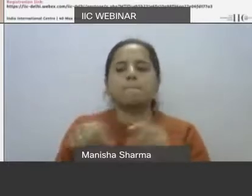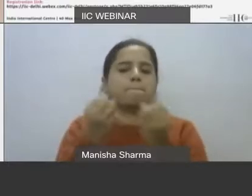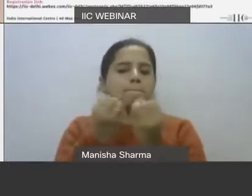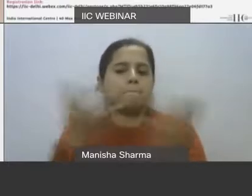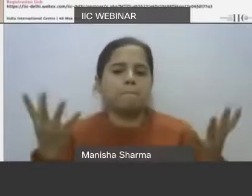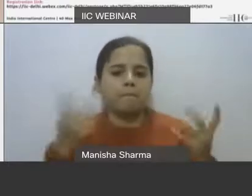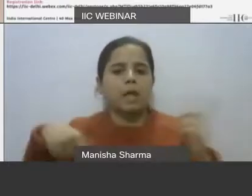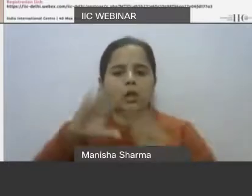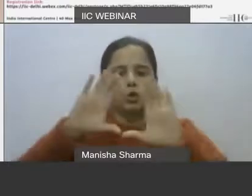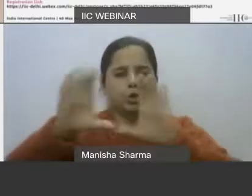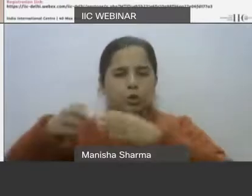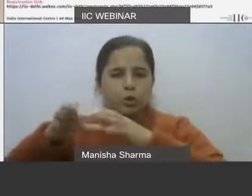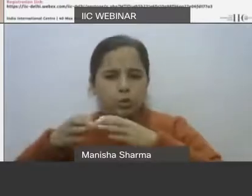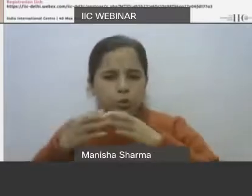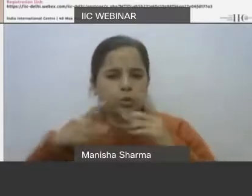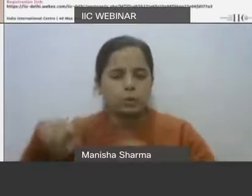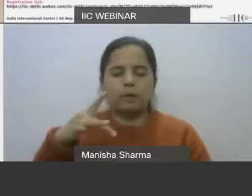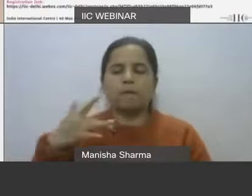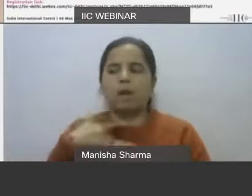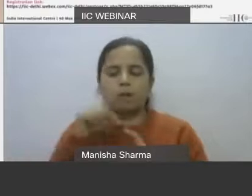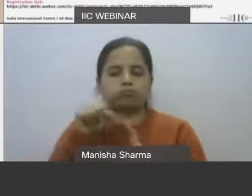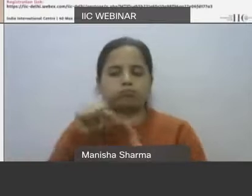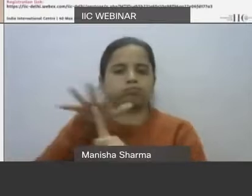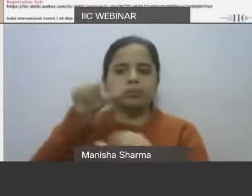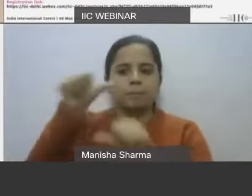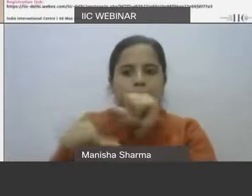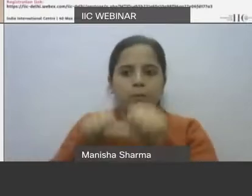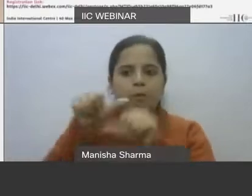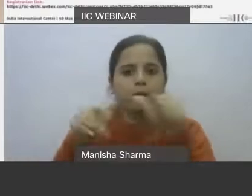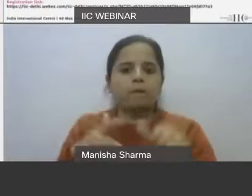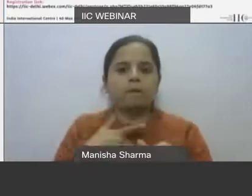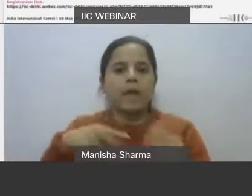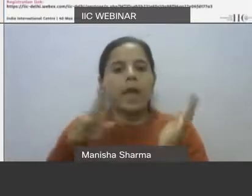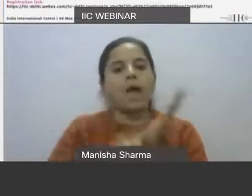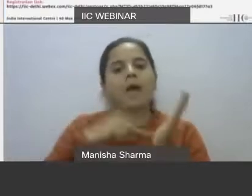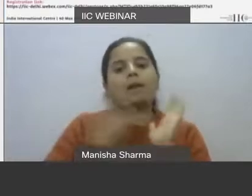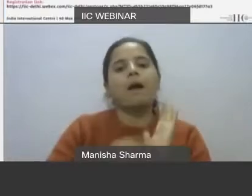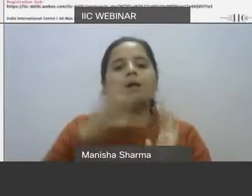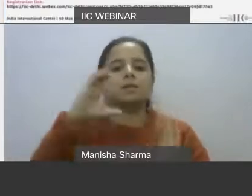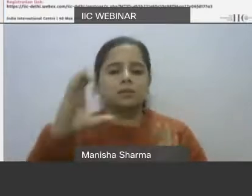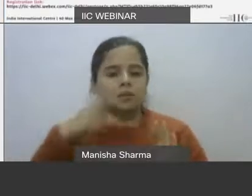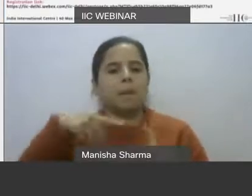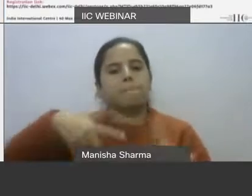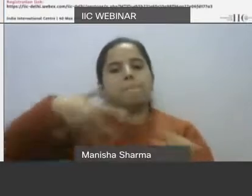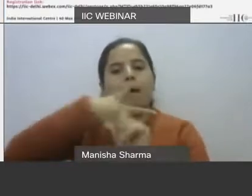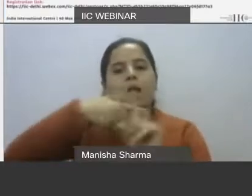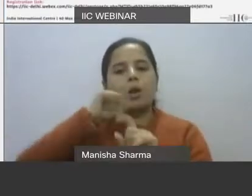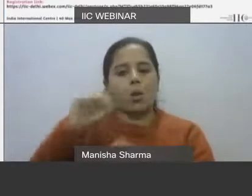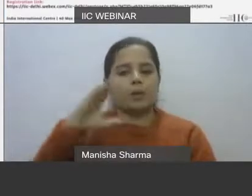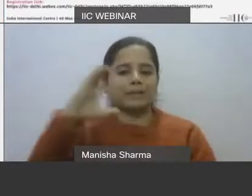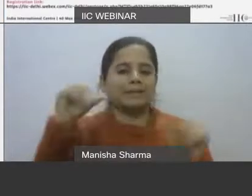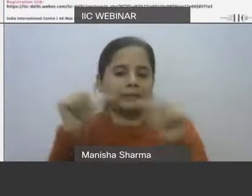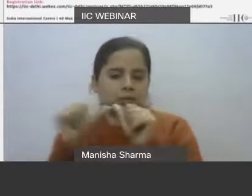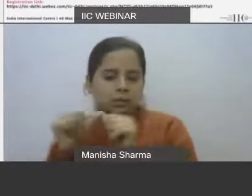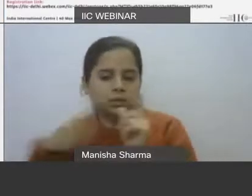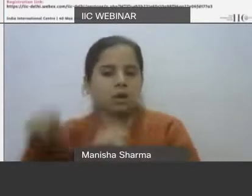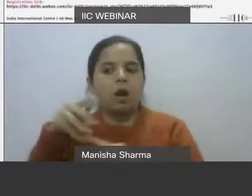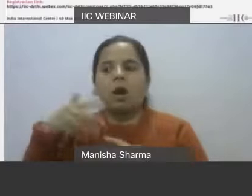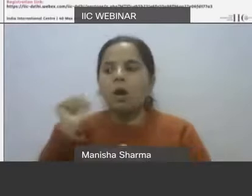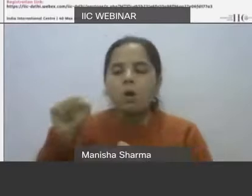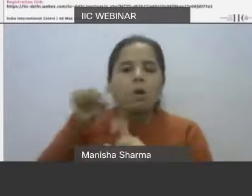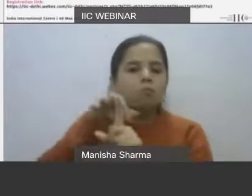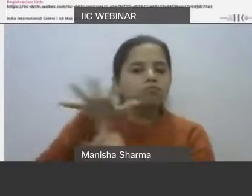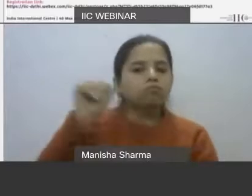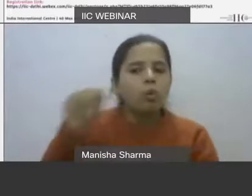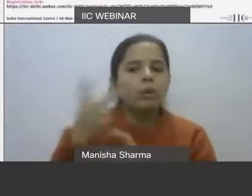many vulnerable groups are affected by a process like the NRC, which is the background for the CAA. They're affected by it in